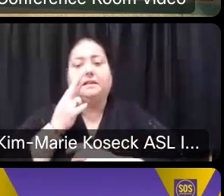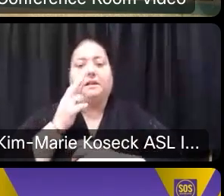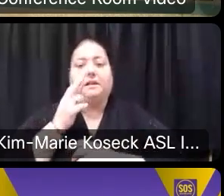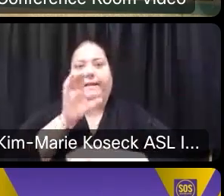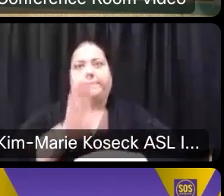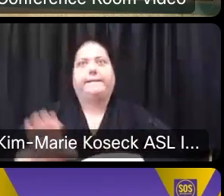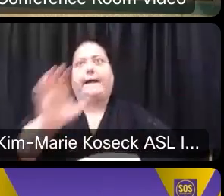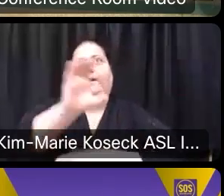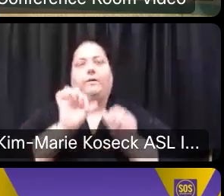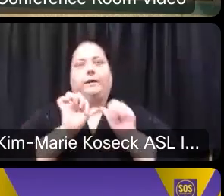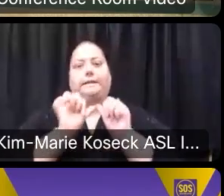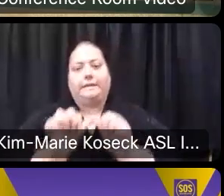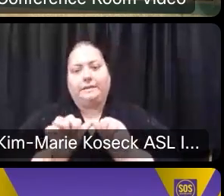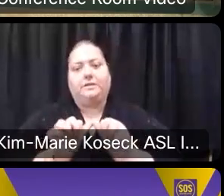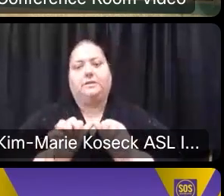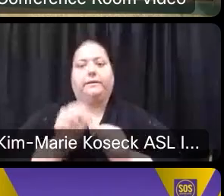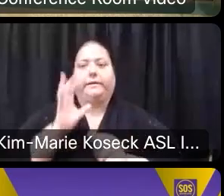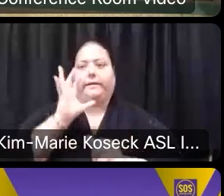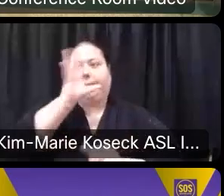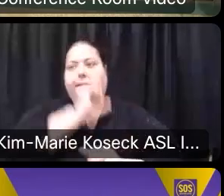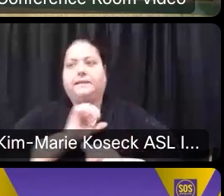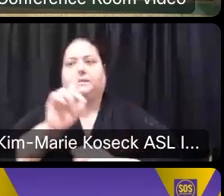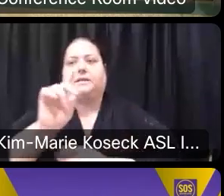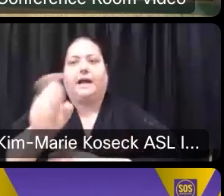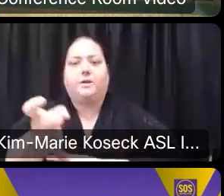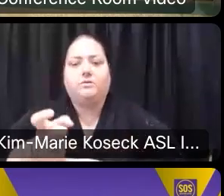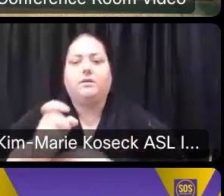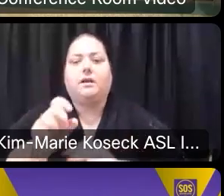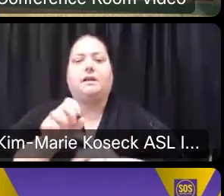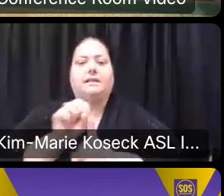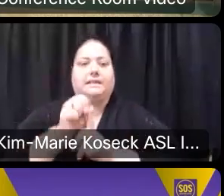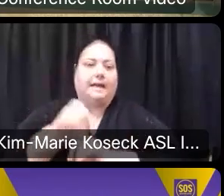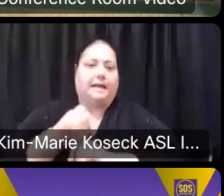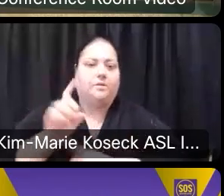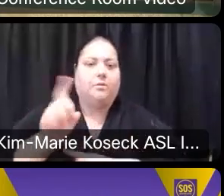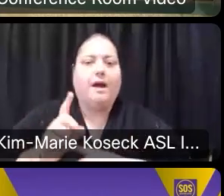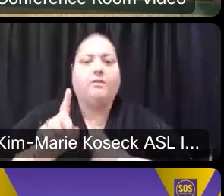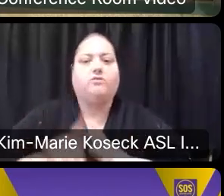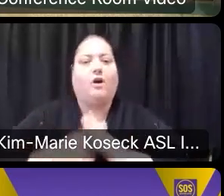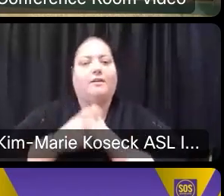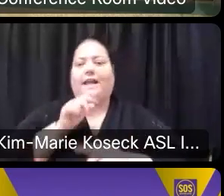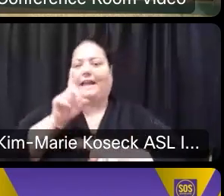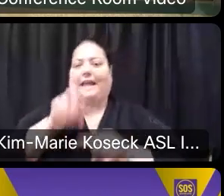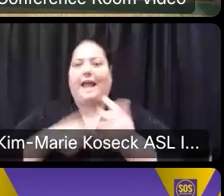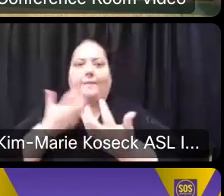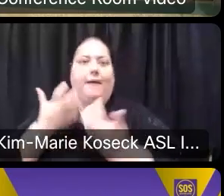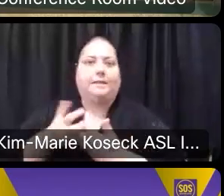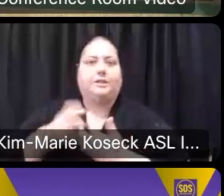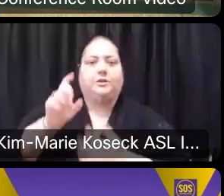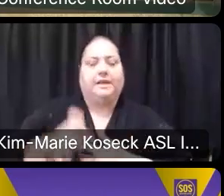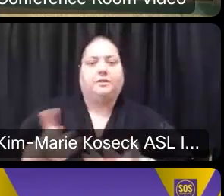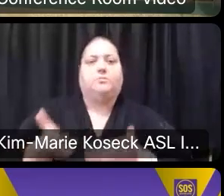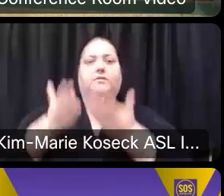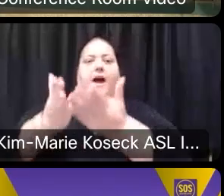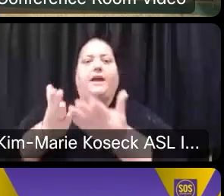continues is often there's misdiagnosis, the settings that they're in aren't able to meet their needs, provider skills, as